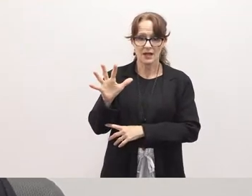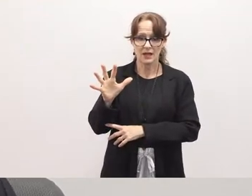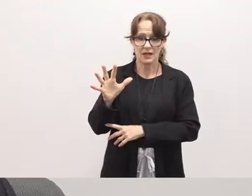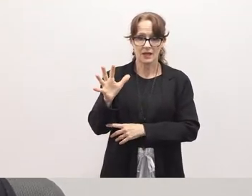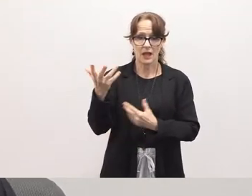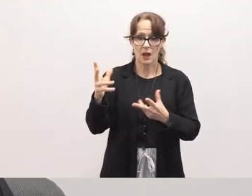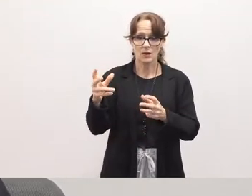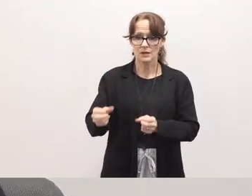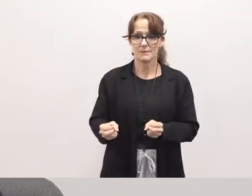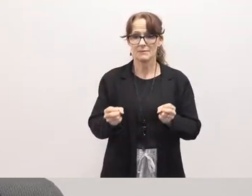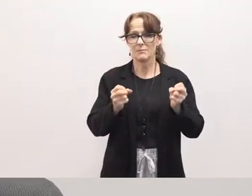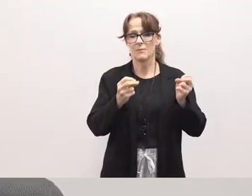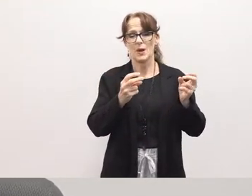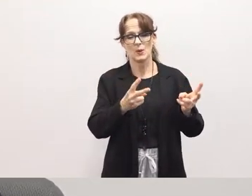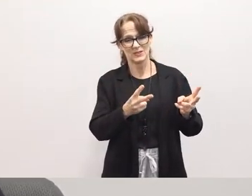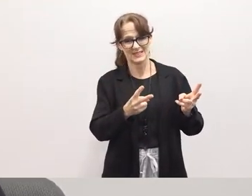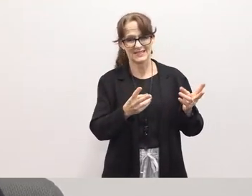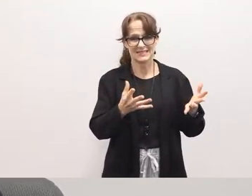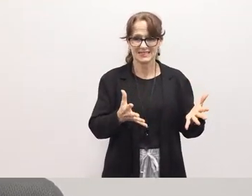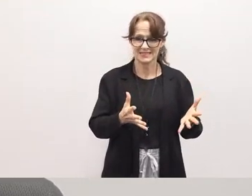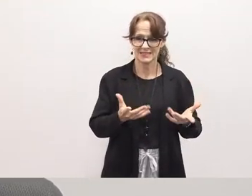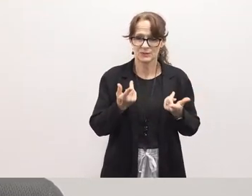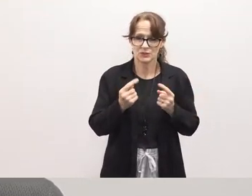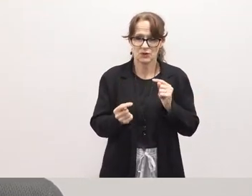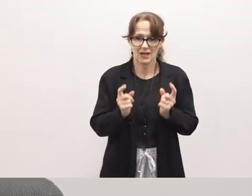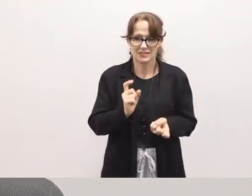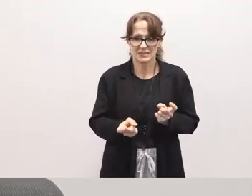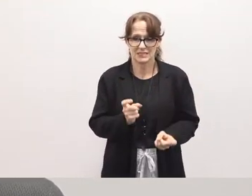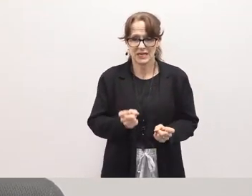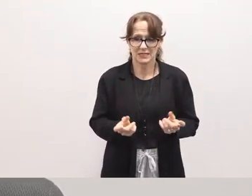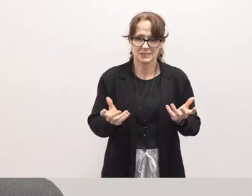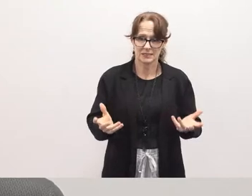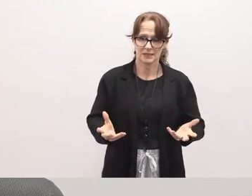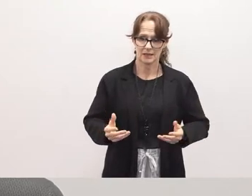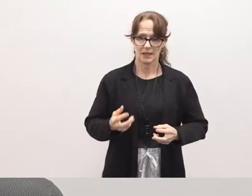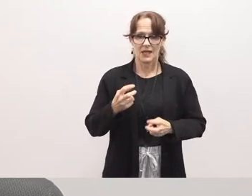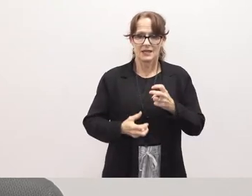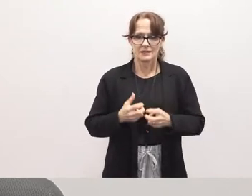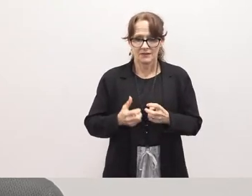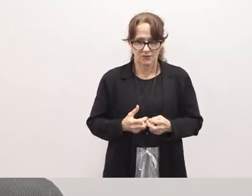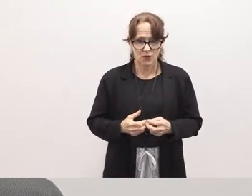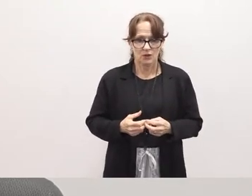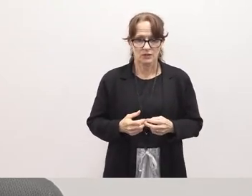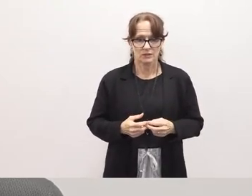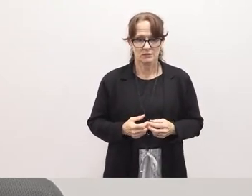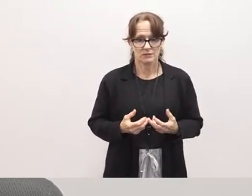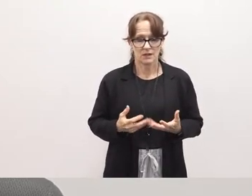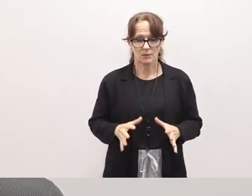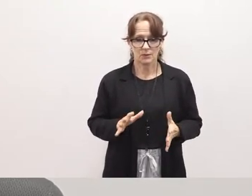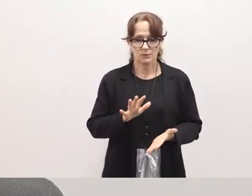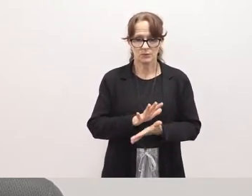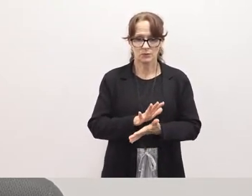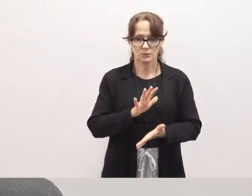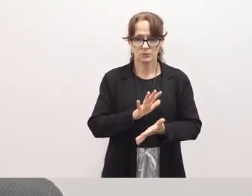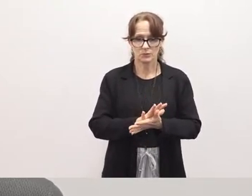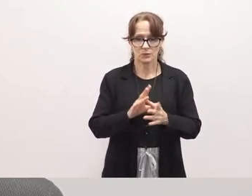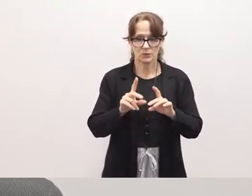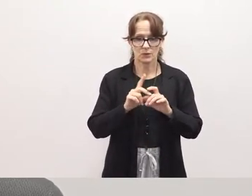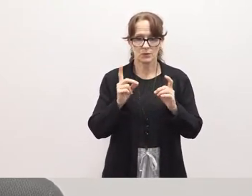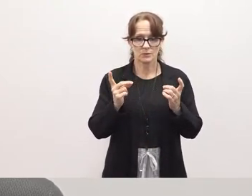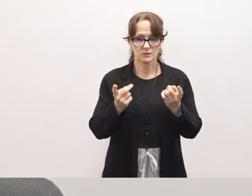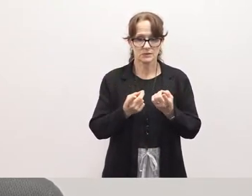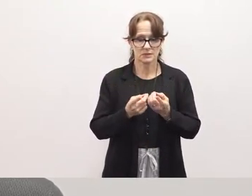it's already been posted, or we can try to change it. So it's difficult enough with school district